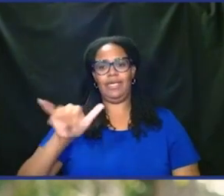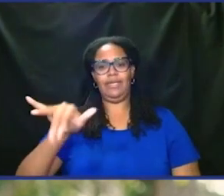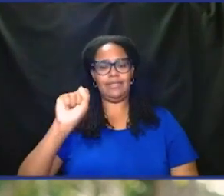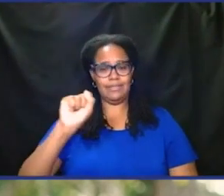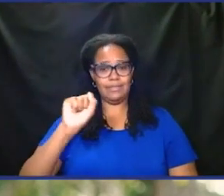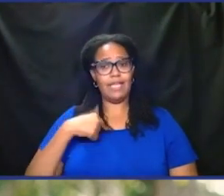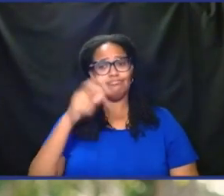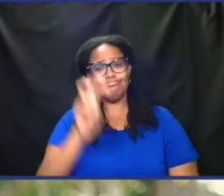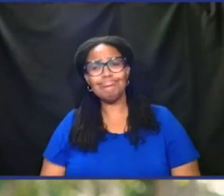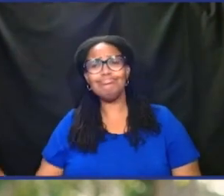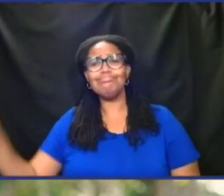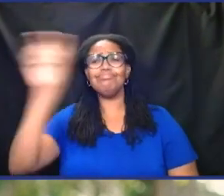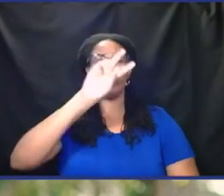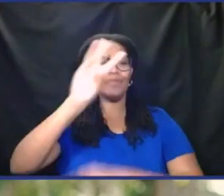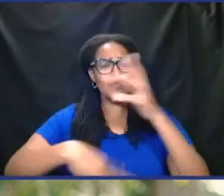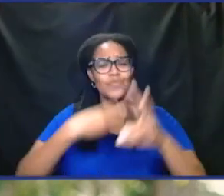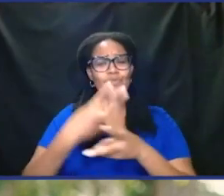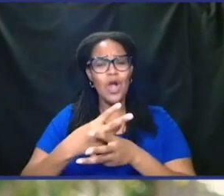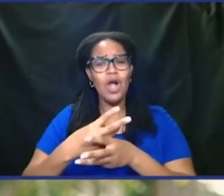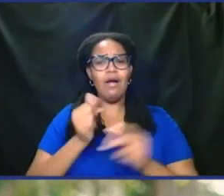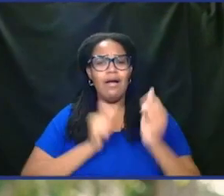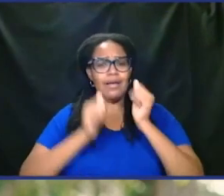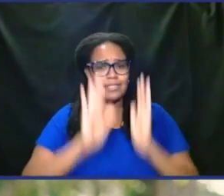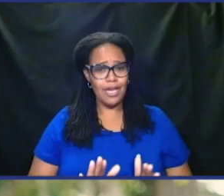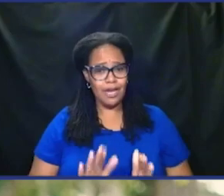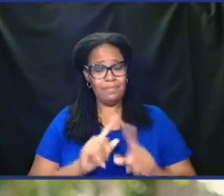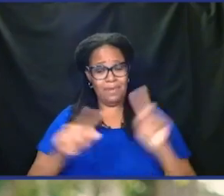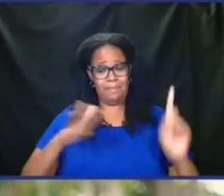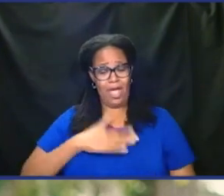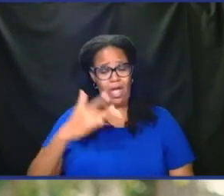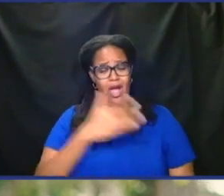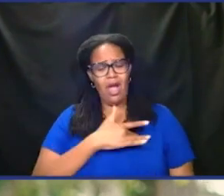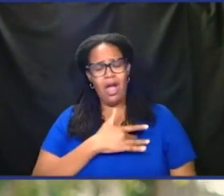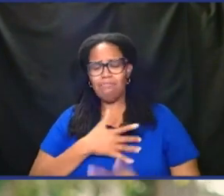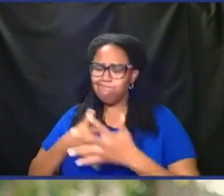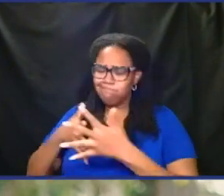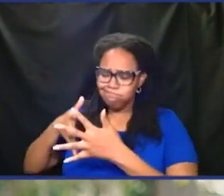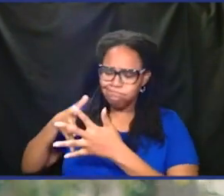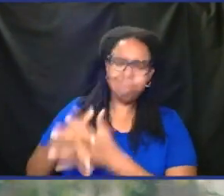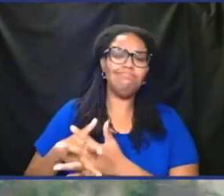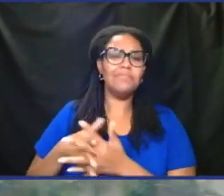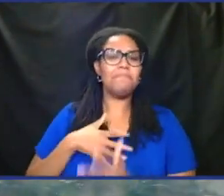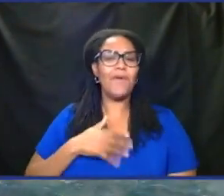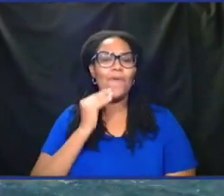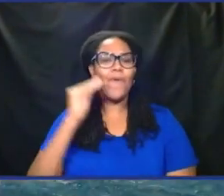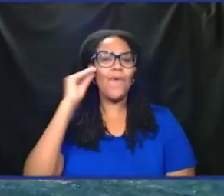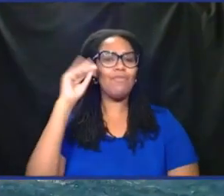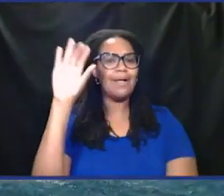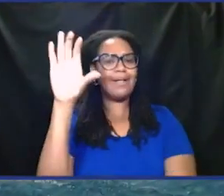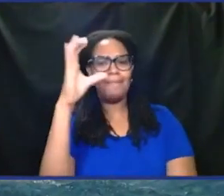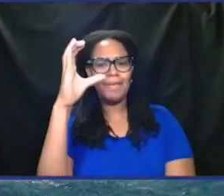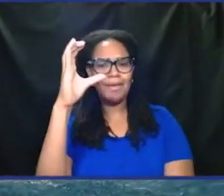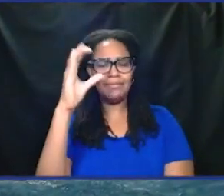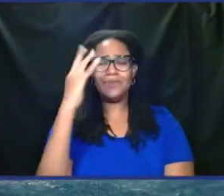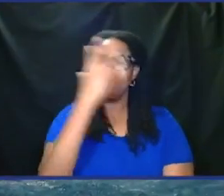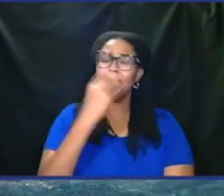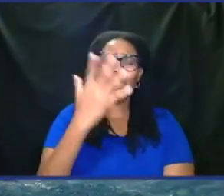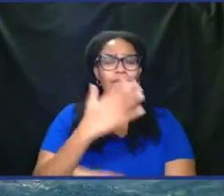work as an actor, my heart is always here, in my home, Colombia. It's a beautiful